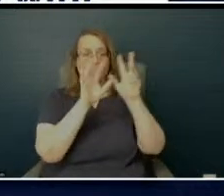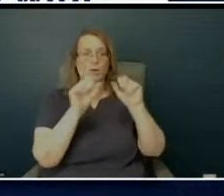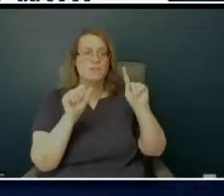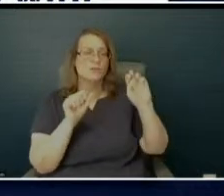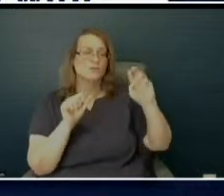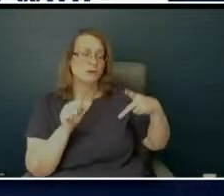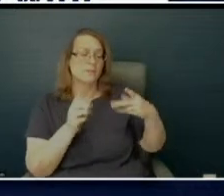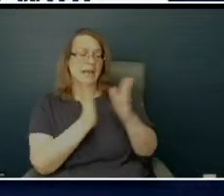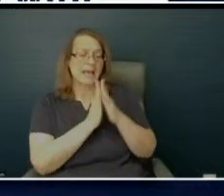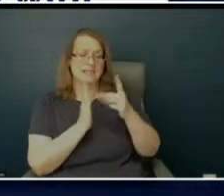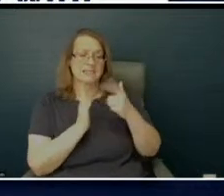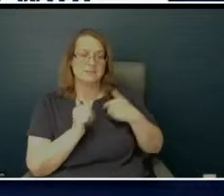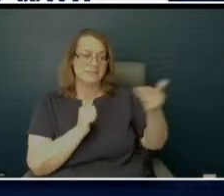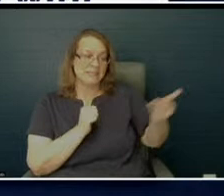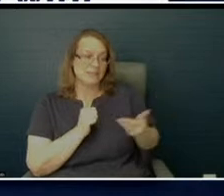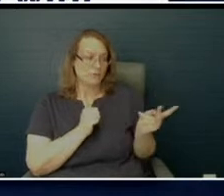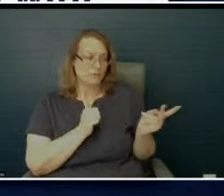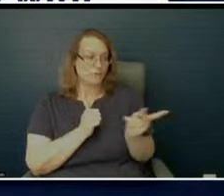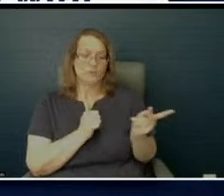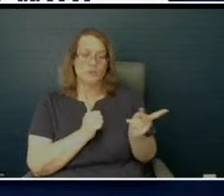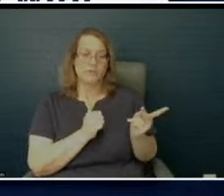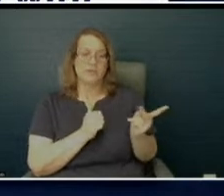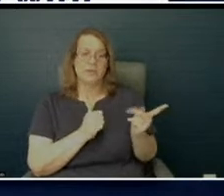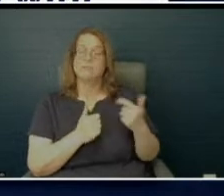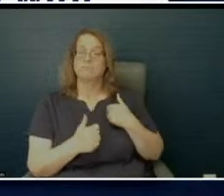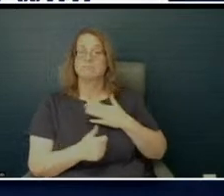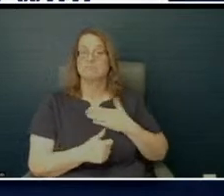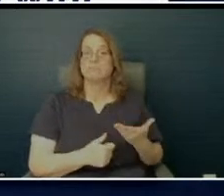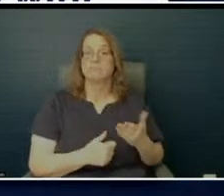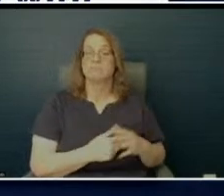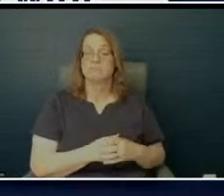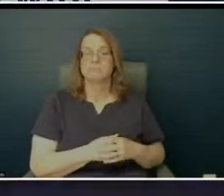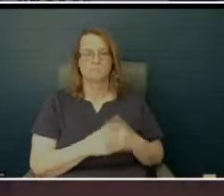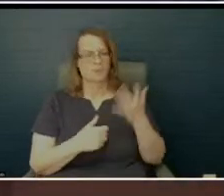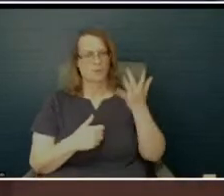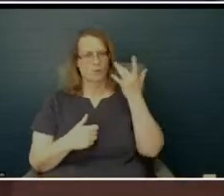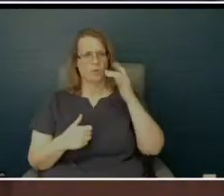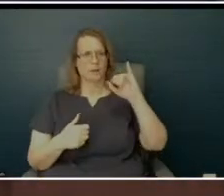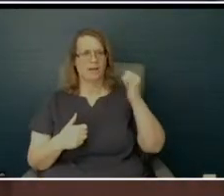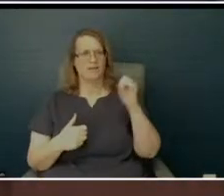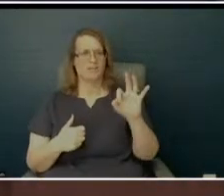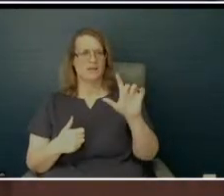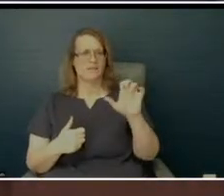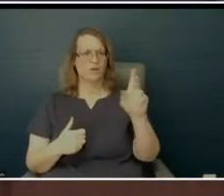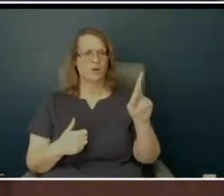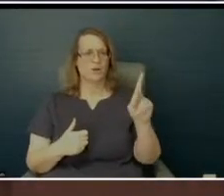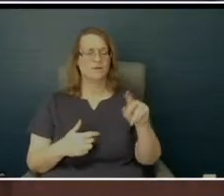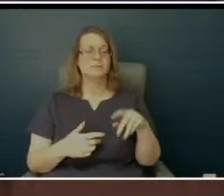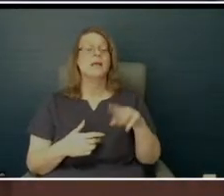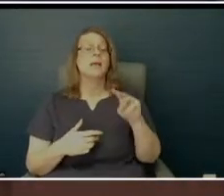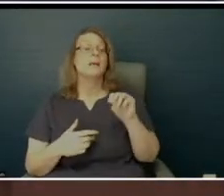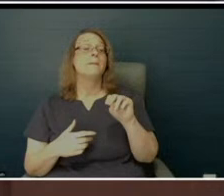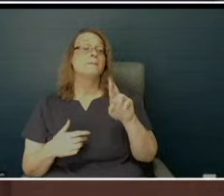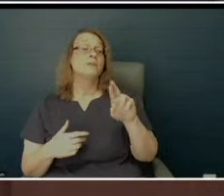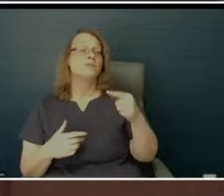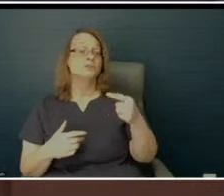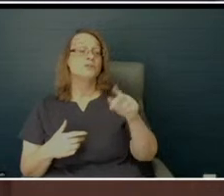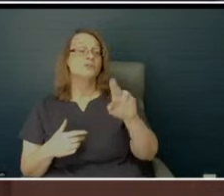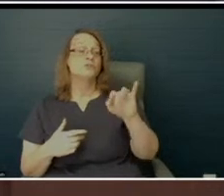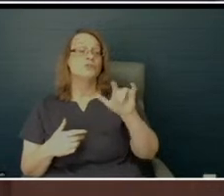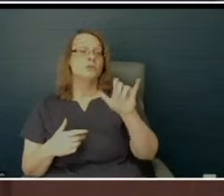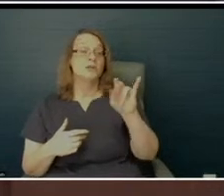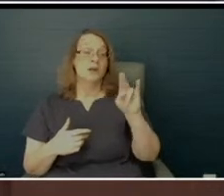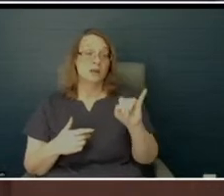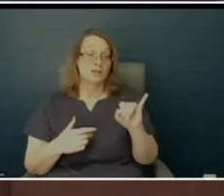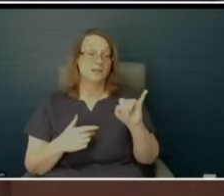I obliged." But why Jeff Clark? Let's hear Mr. Giuliani explain the kind of person that he